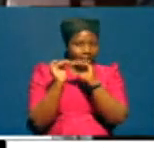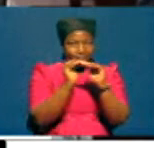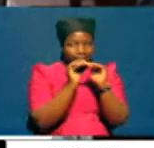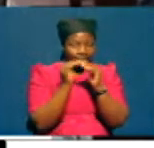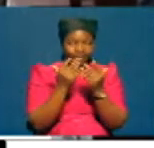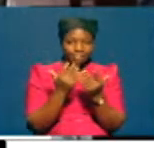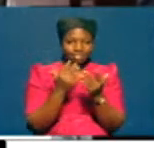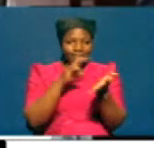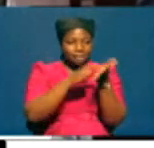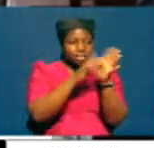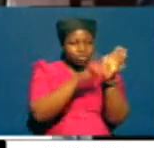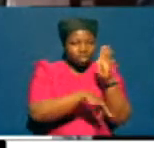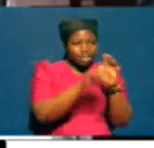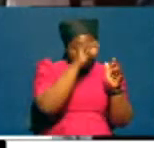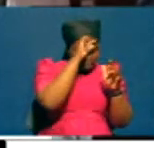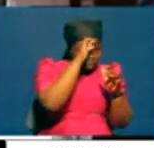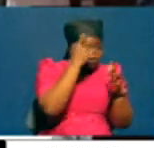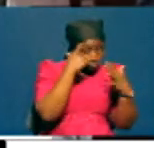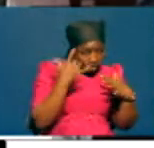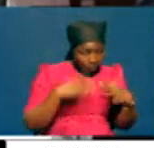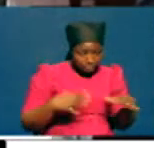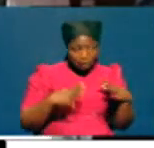by the people, for the people of the